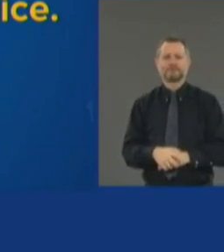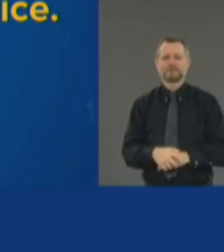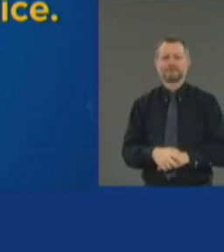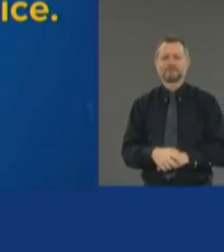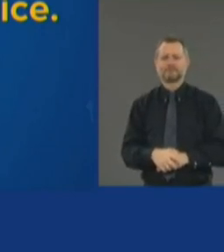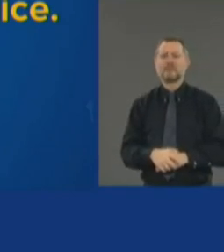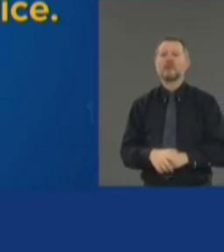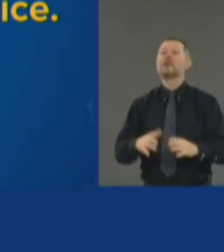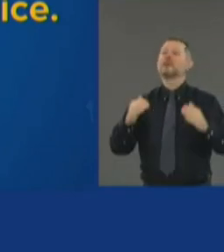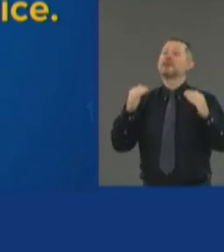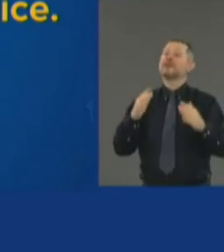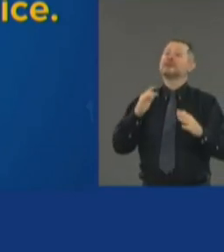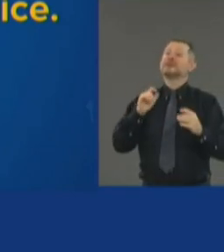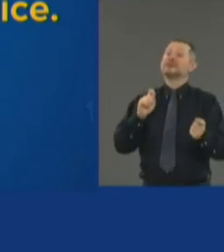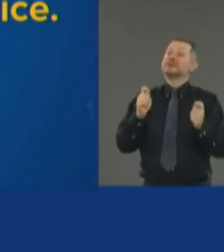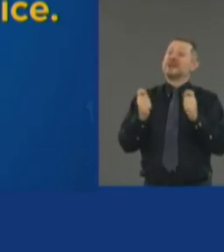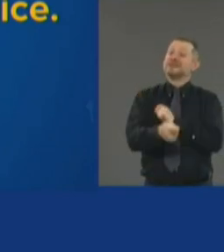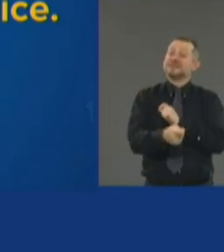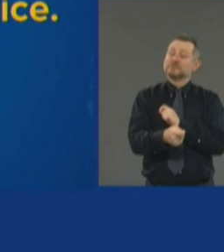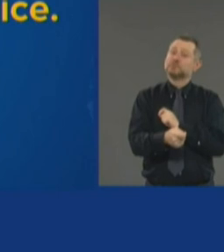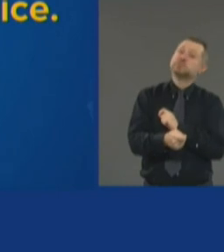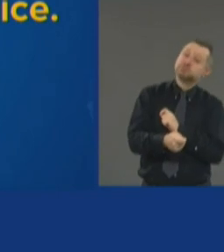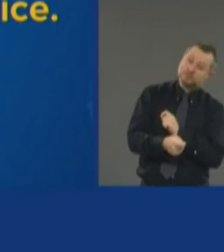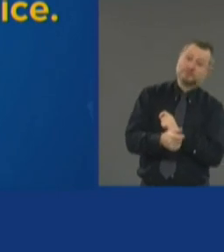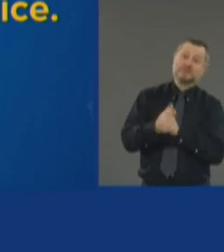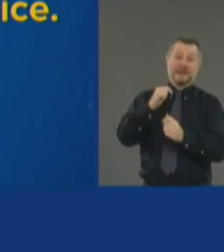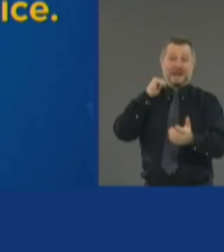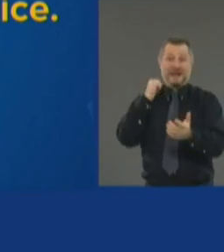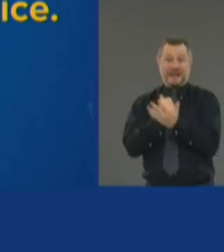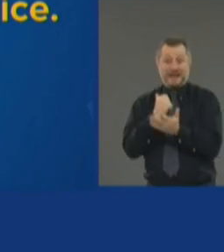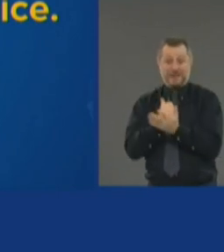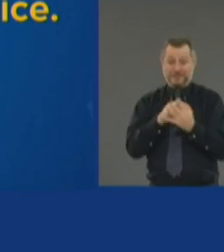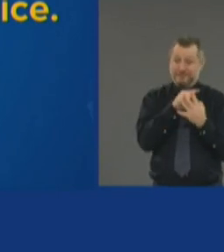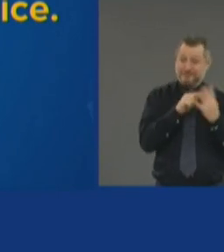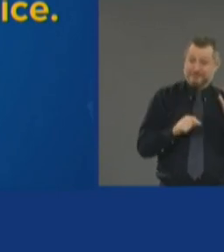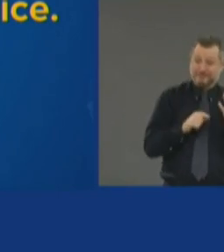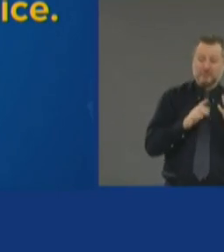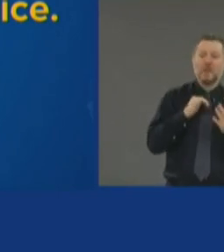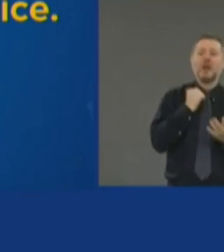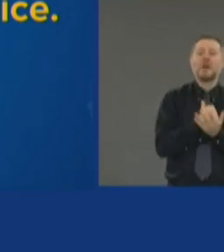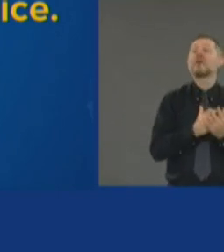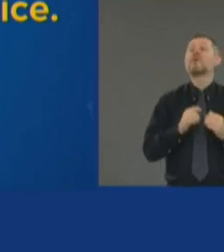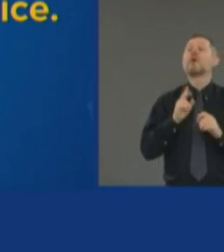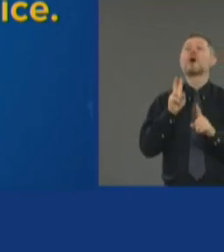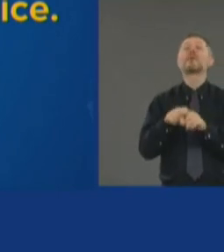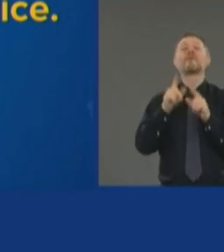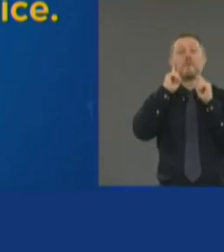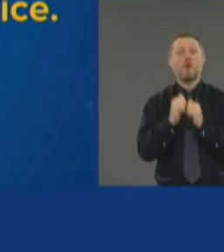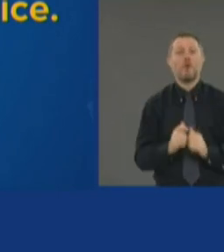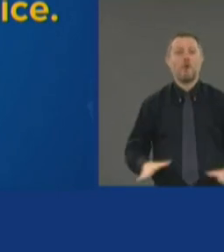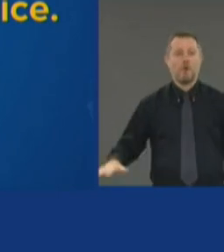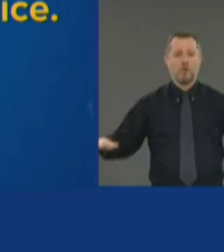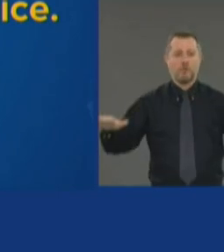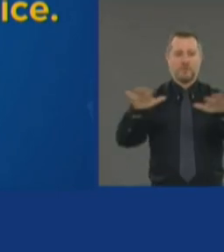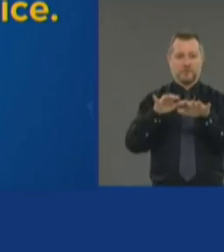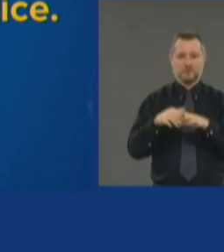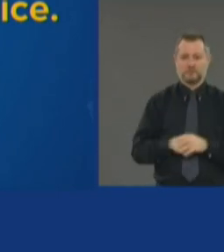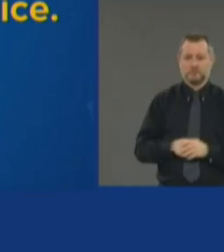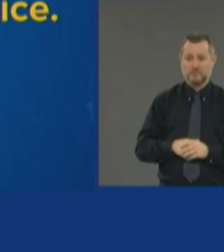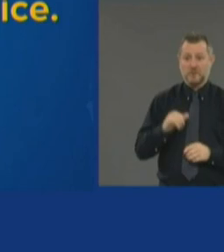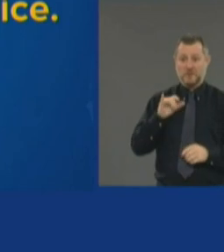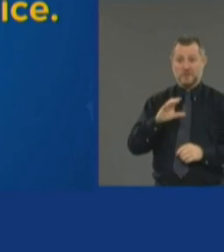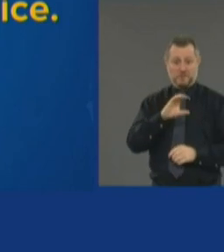Reform works for everyone's interest here. Stopping police abuse vindicates